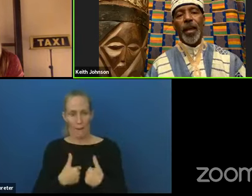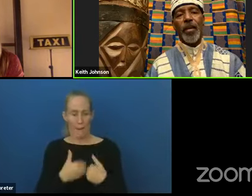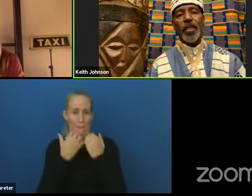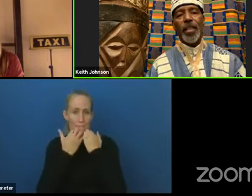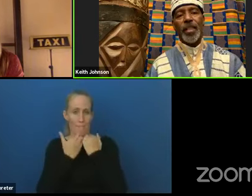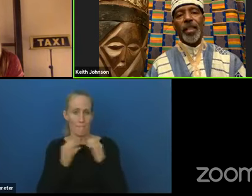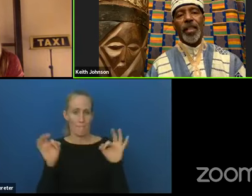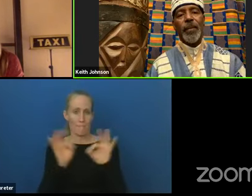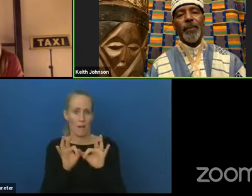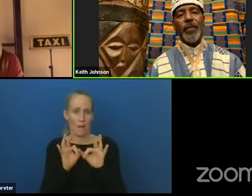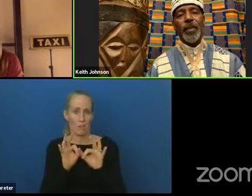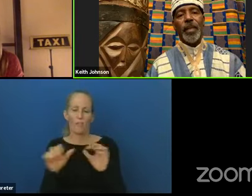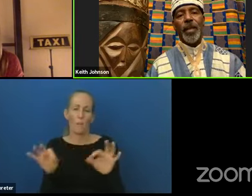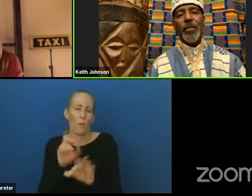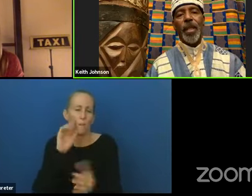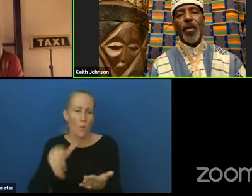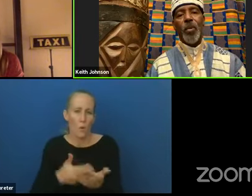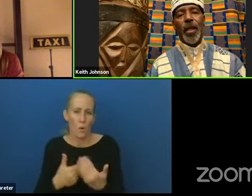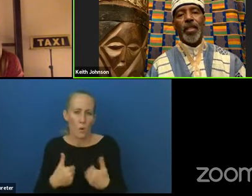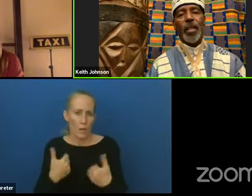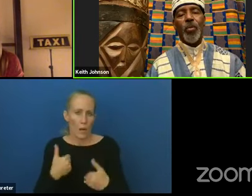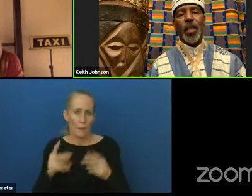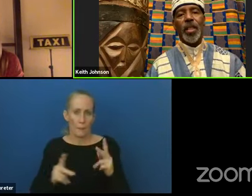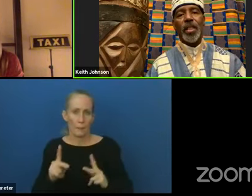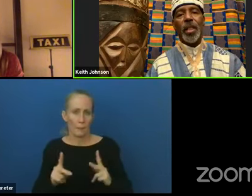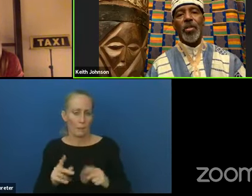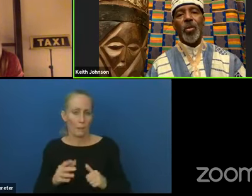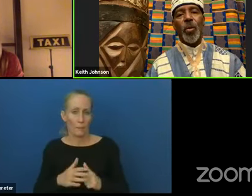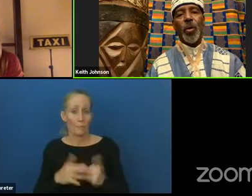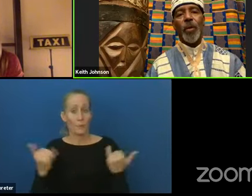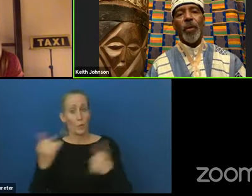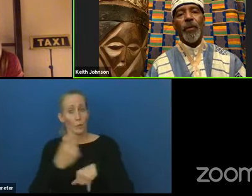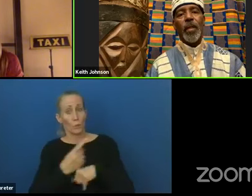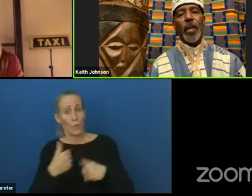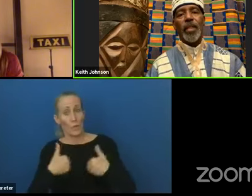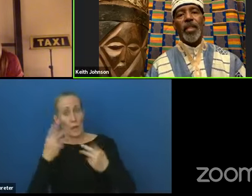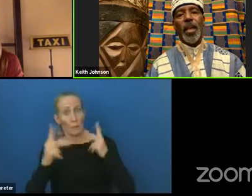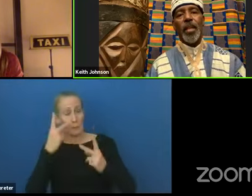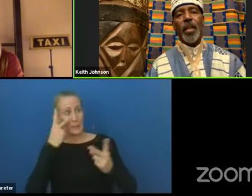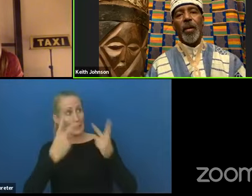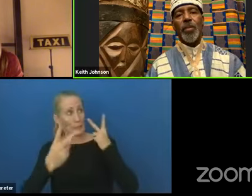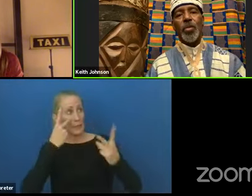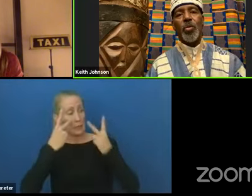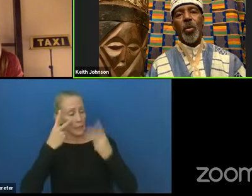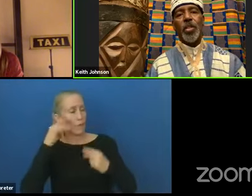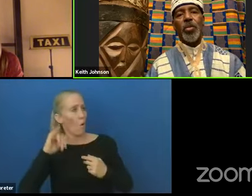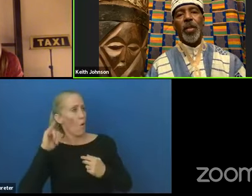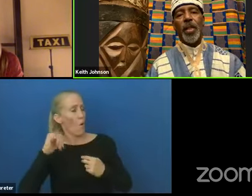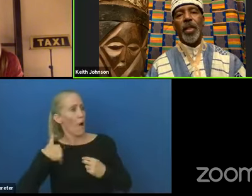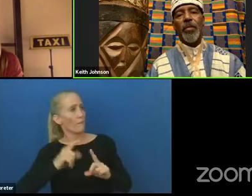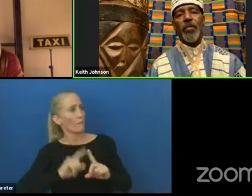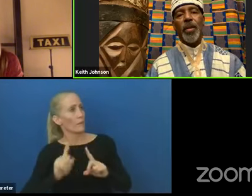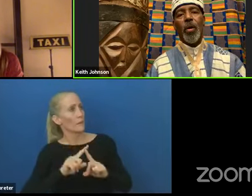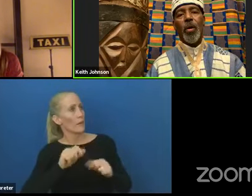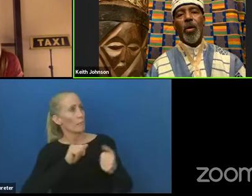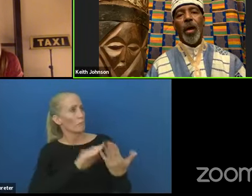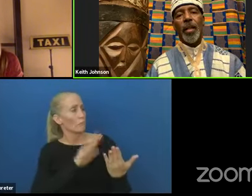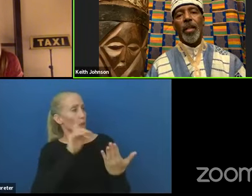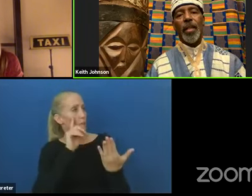And right now they see that there are many ways that we can change the world. And standing up to what you